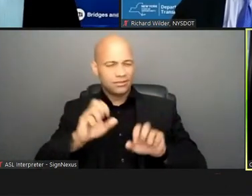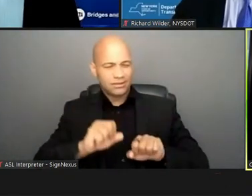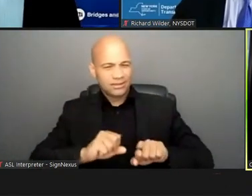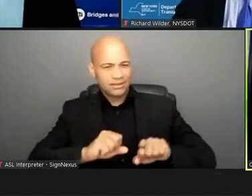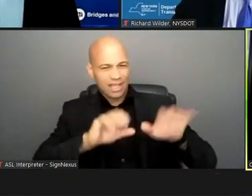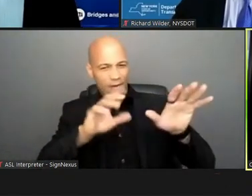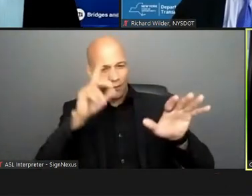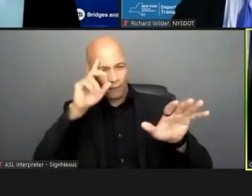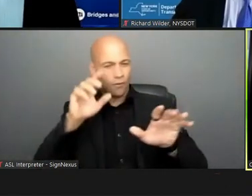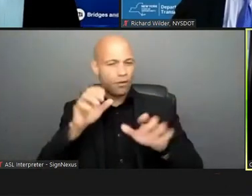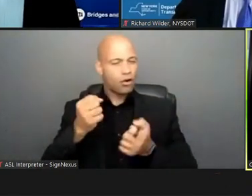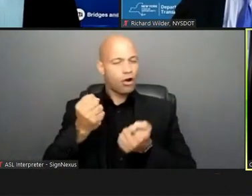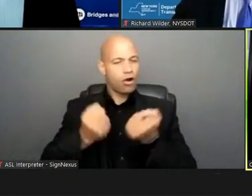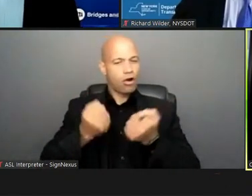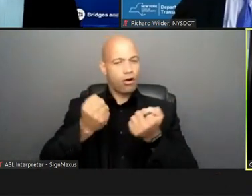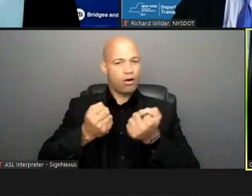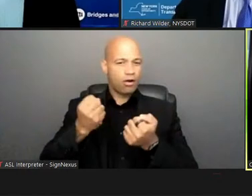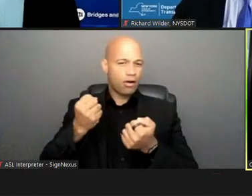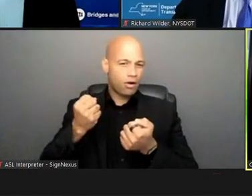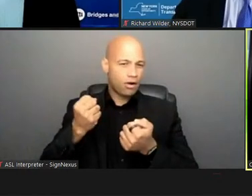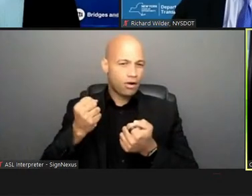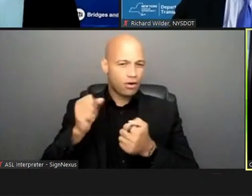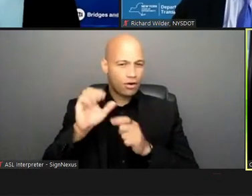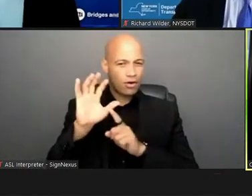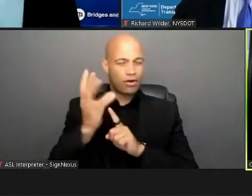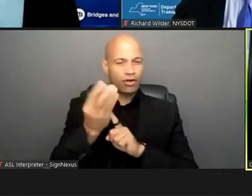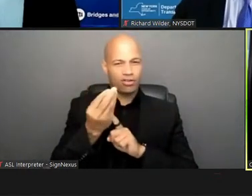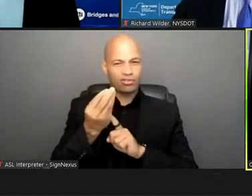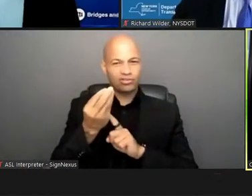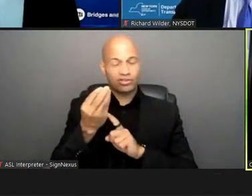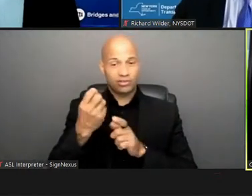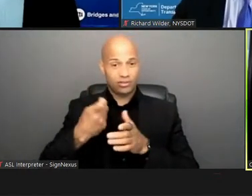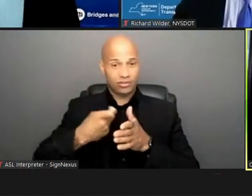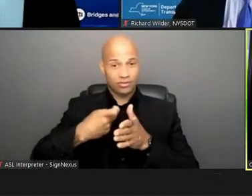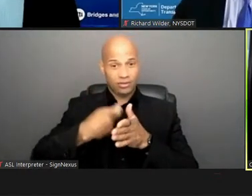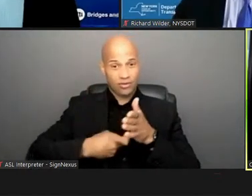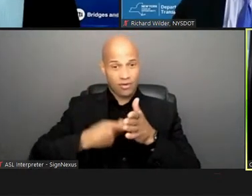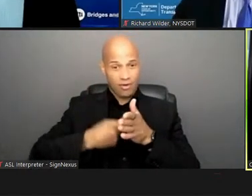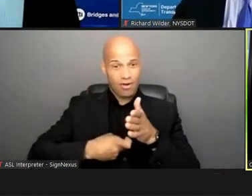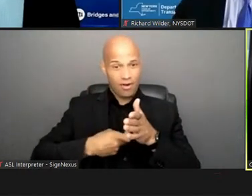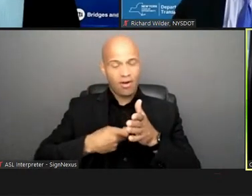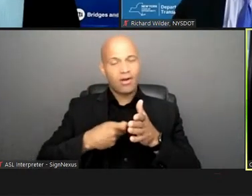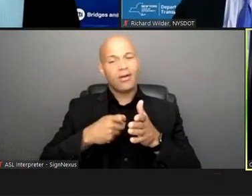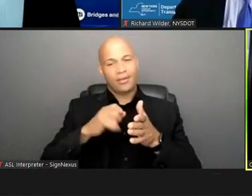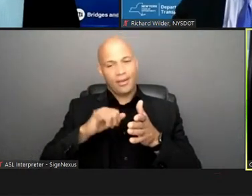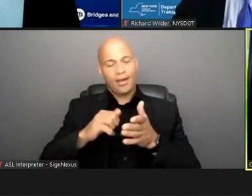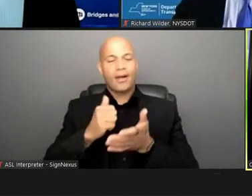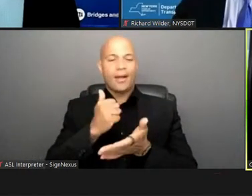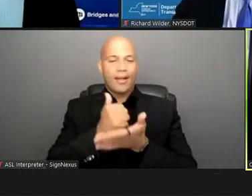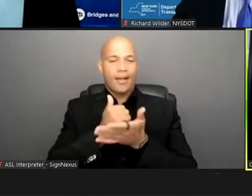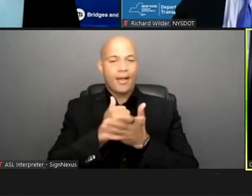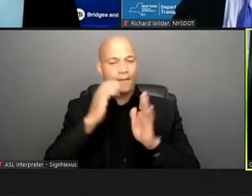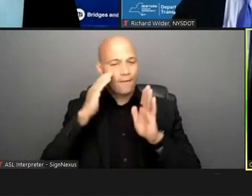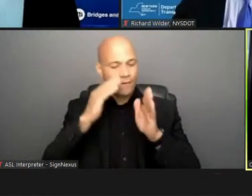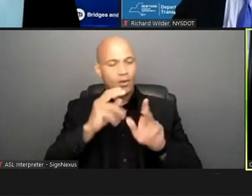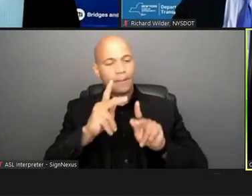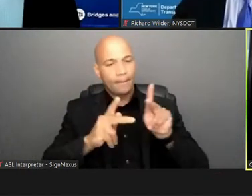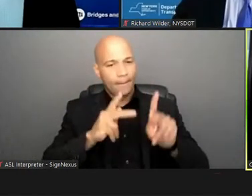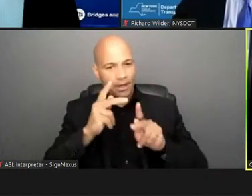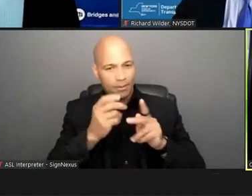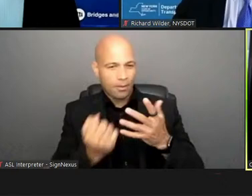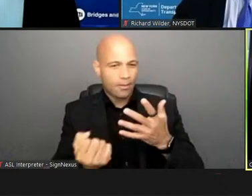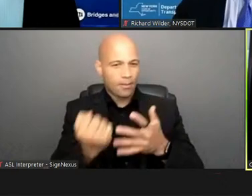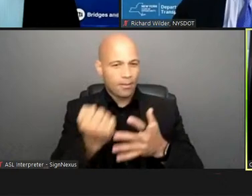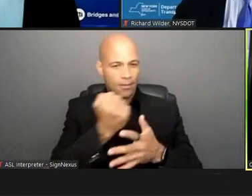culture are not acceptable congestion pricing is our chance to prioritize people over cars to prioritize